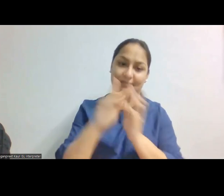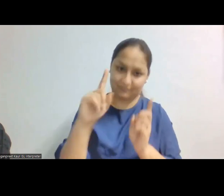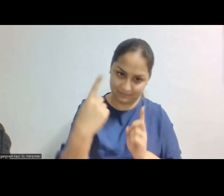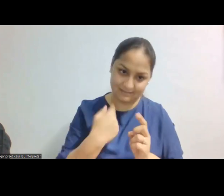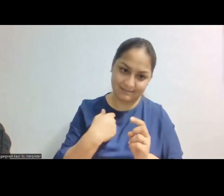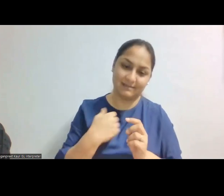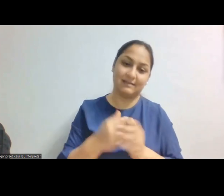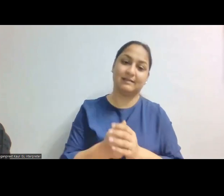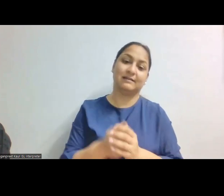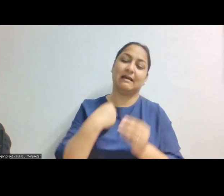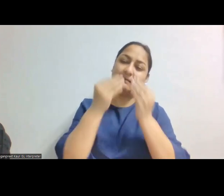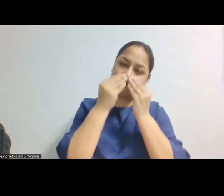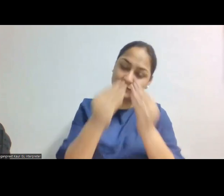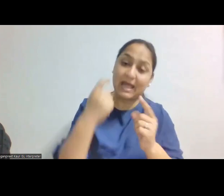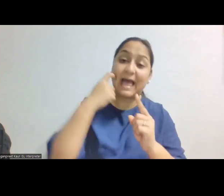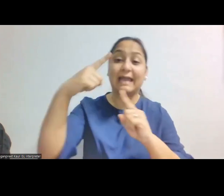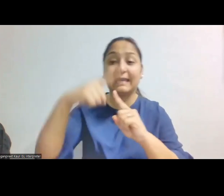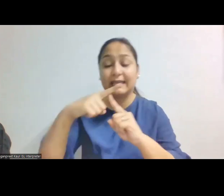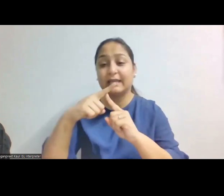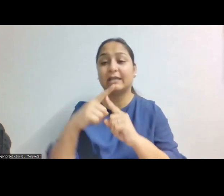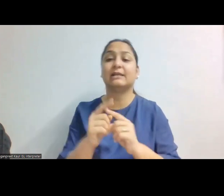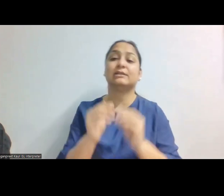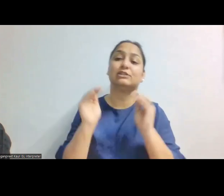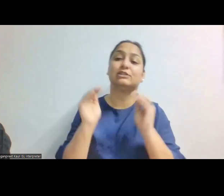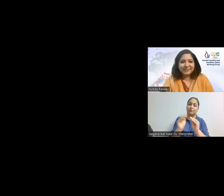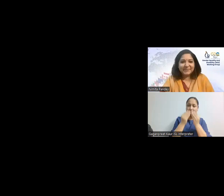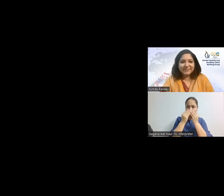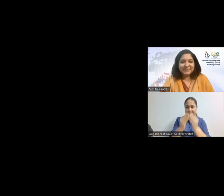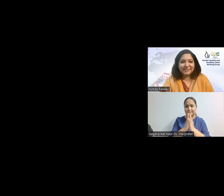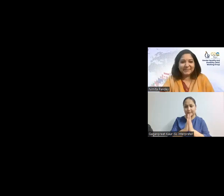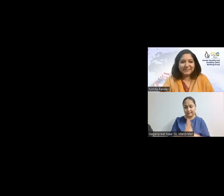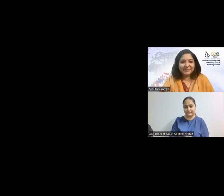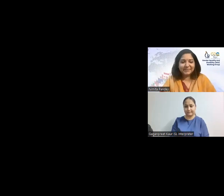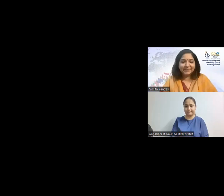request our IT support to kindly play the prayer.